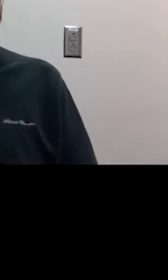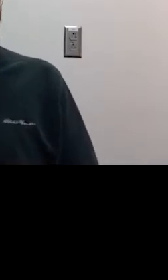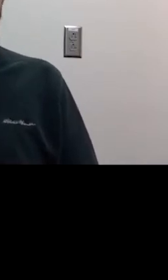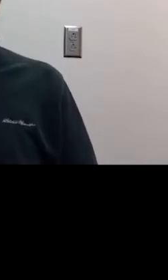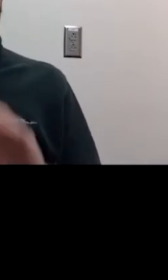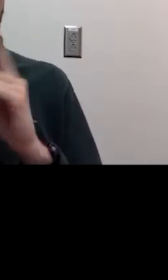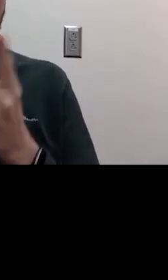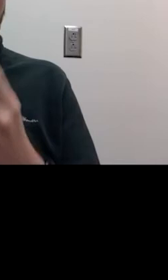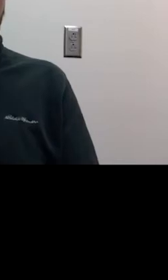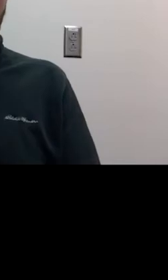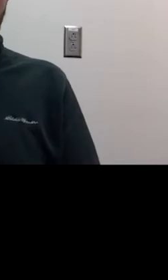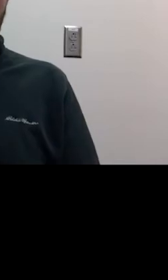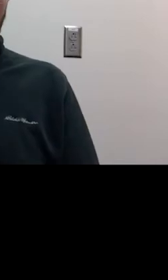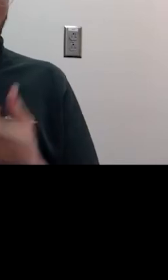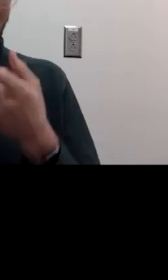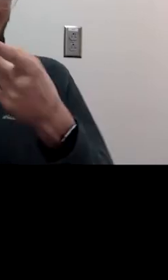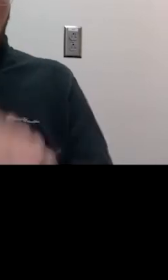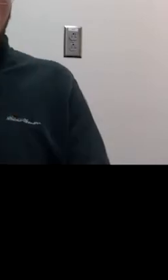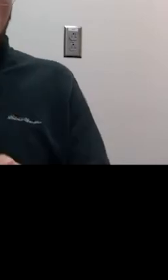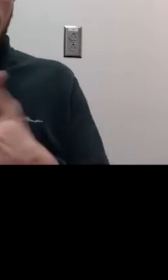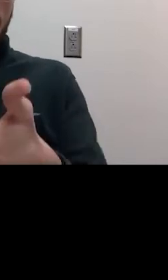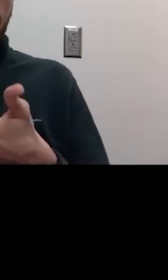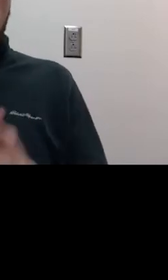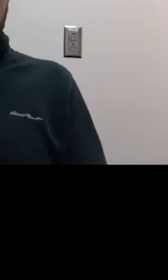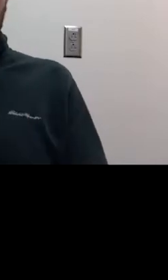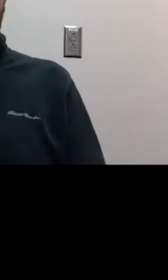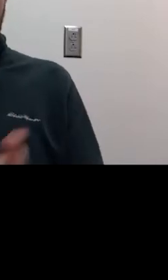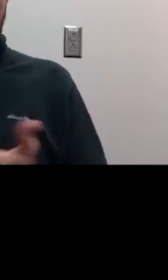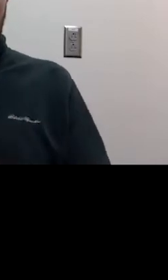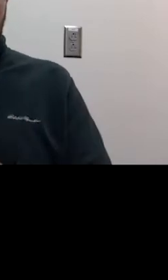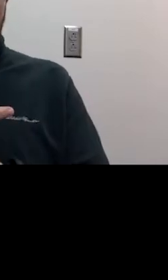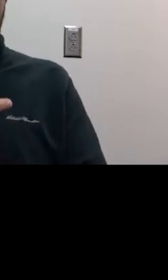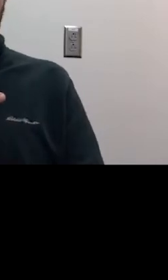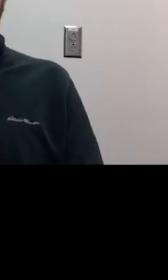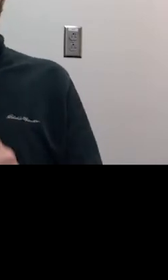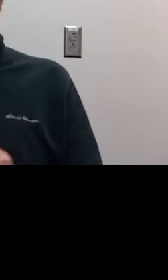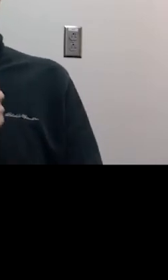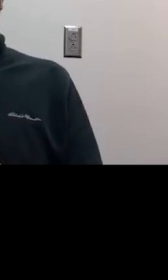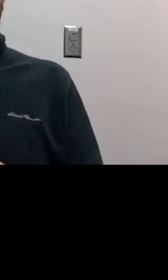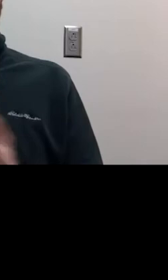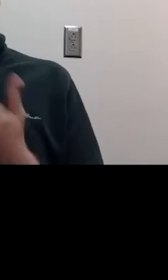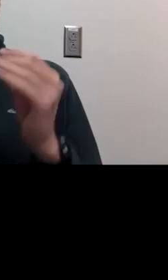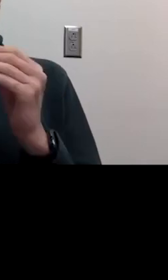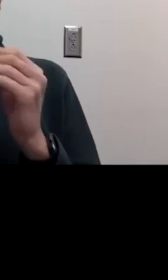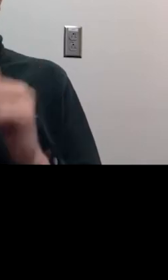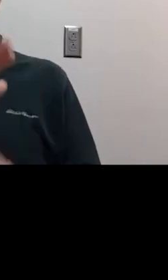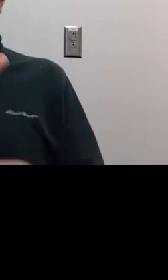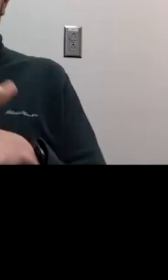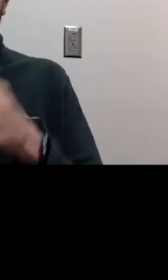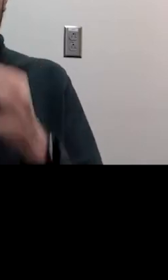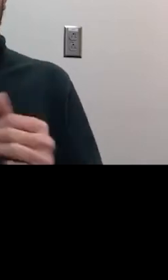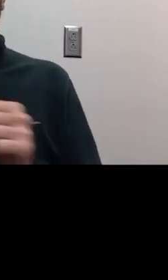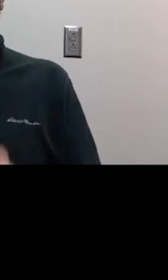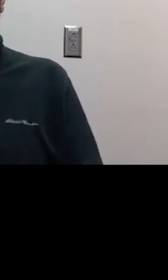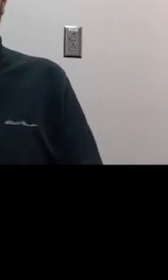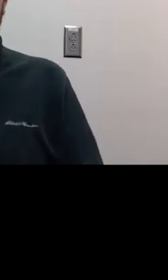for agreeing to invite Laura here today so we can all be learning more about her work together.